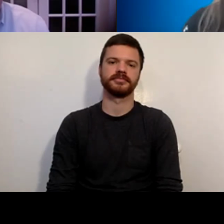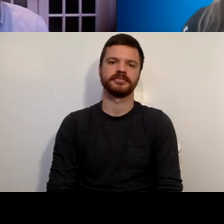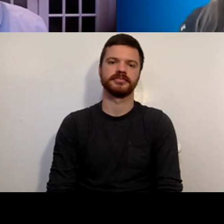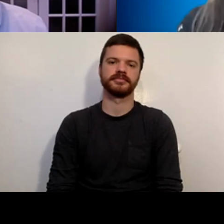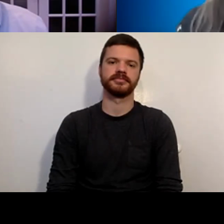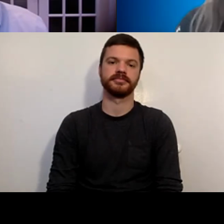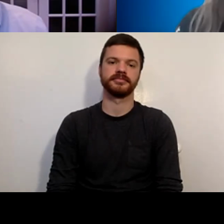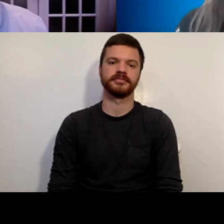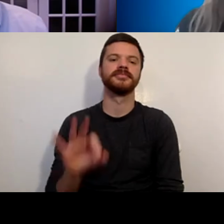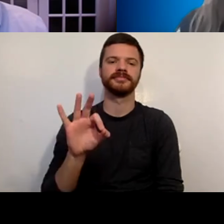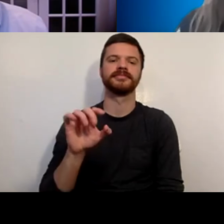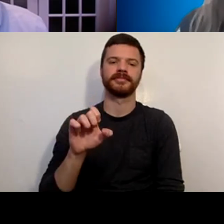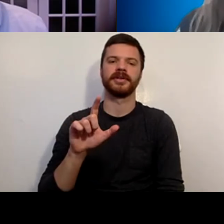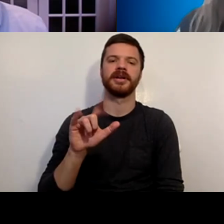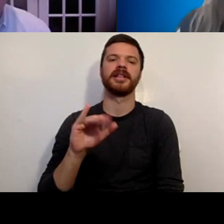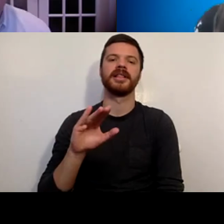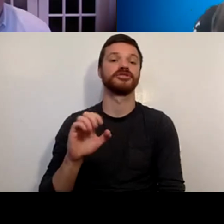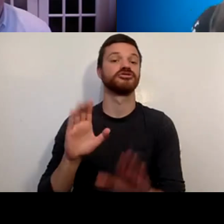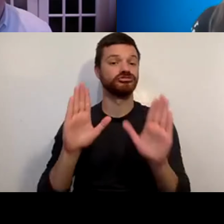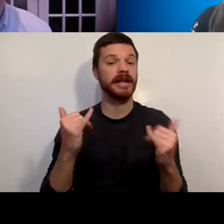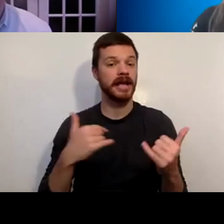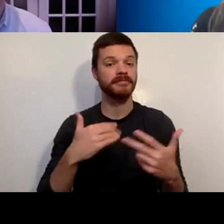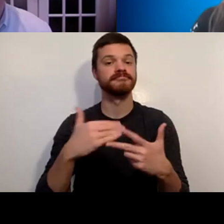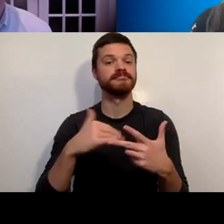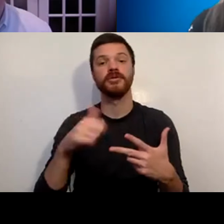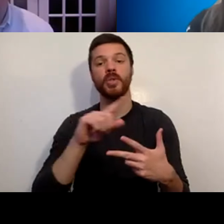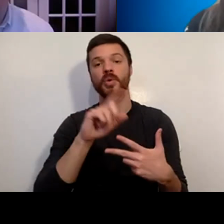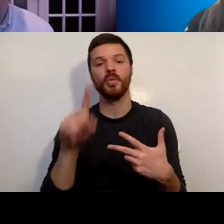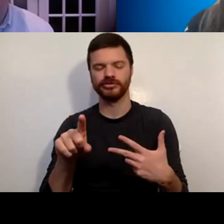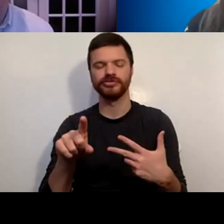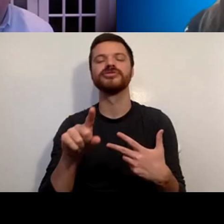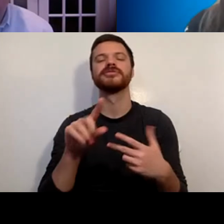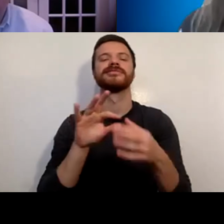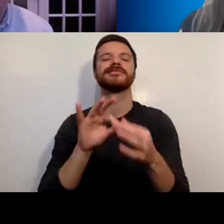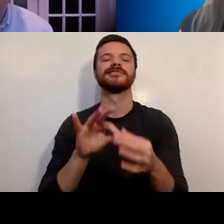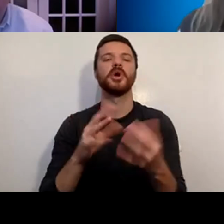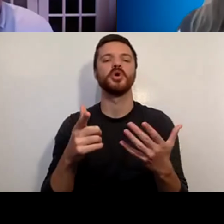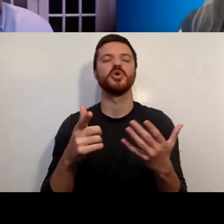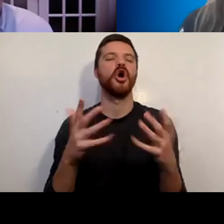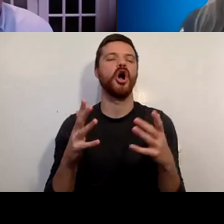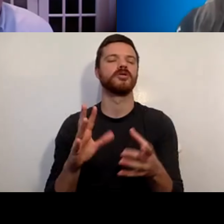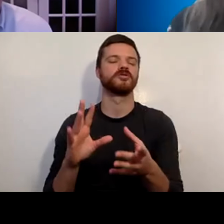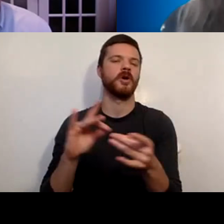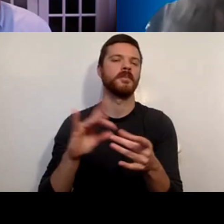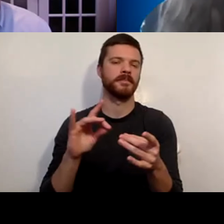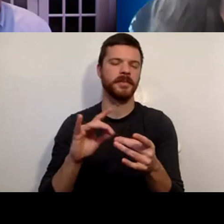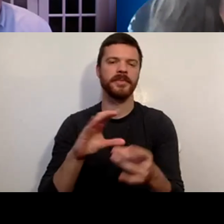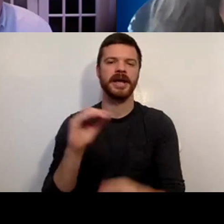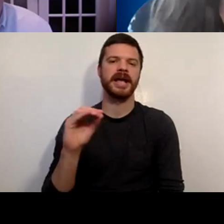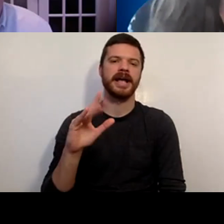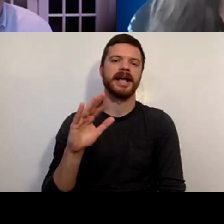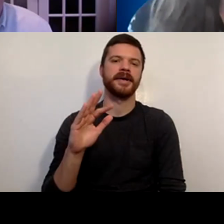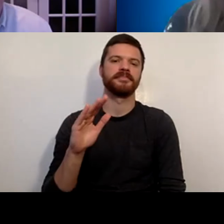Great. So now I'm going to ask another question that builds on what you've in many ways already been talking about, and also part of